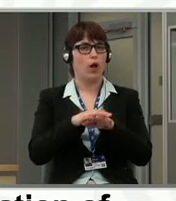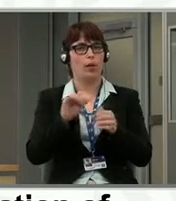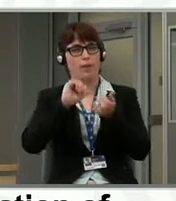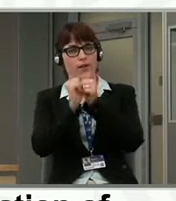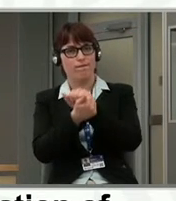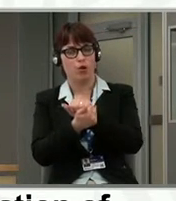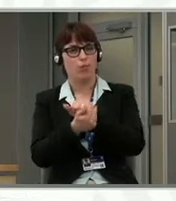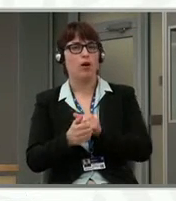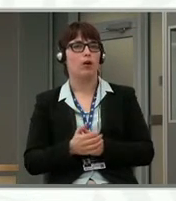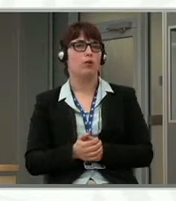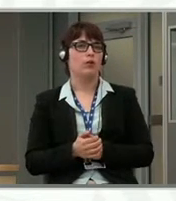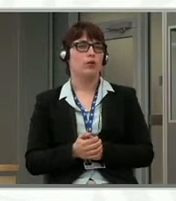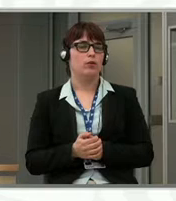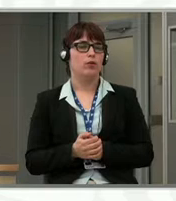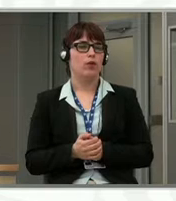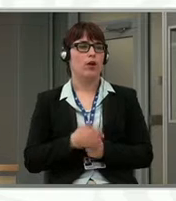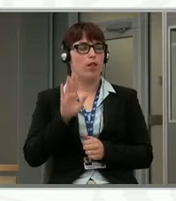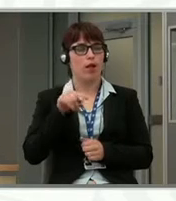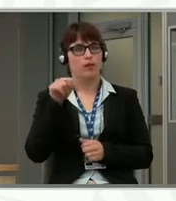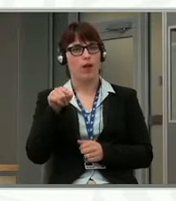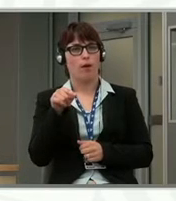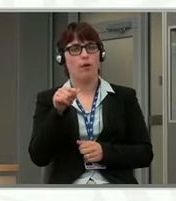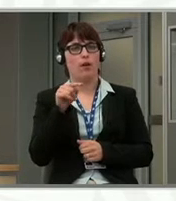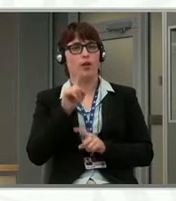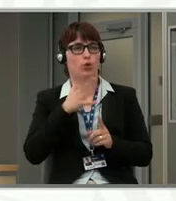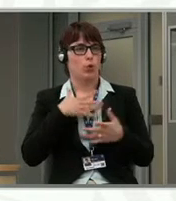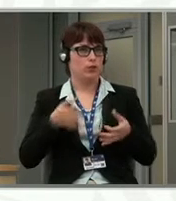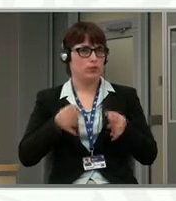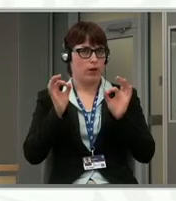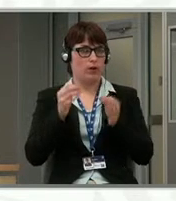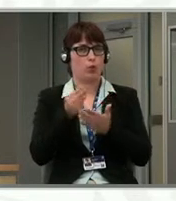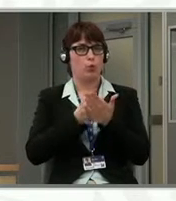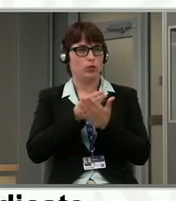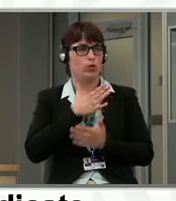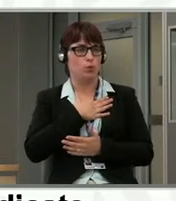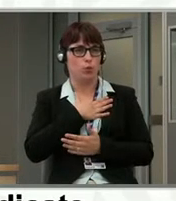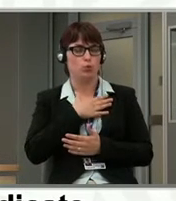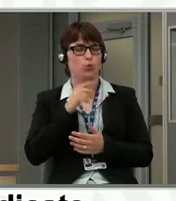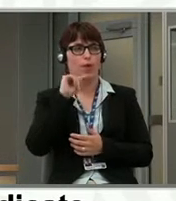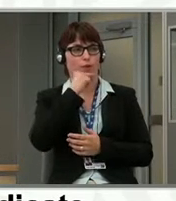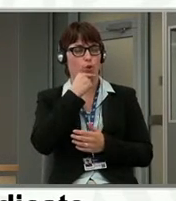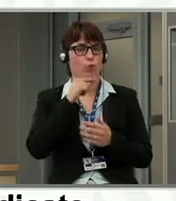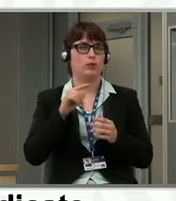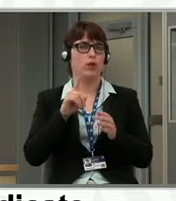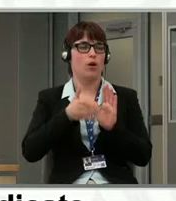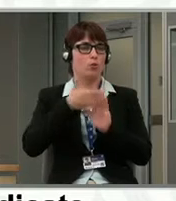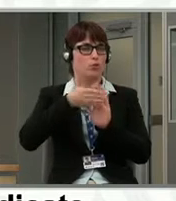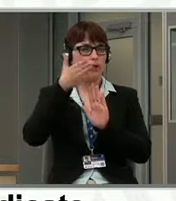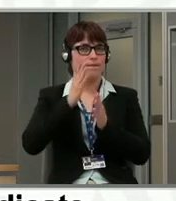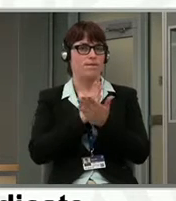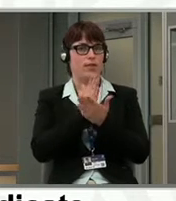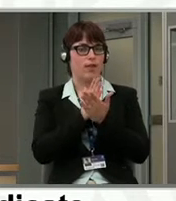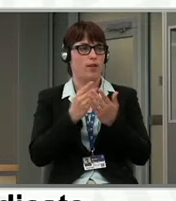As to structural reforms, I have to indicate that though they are of